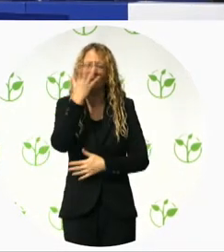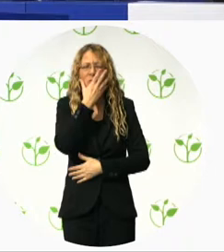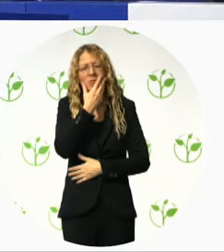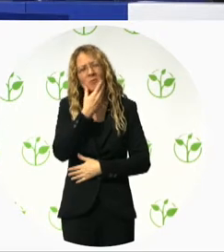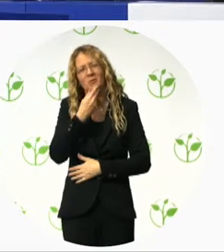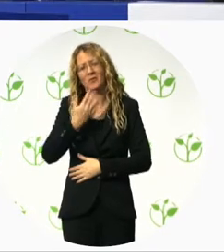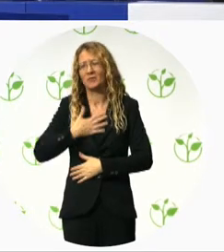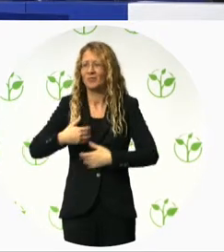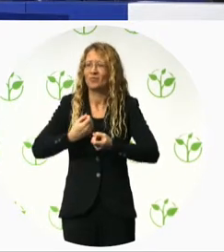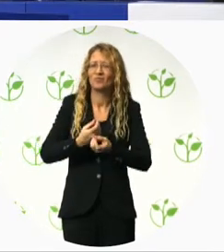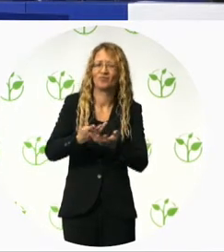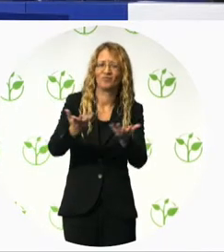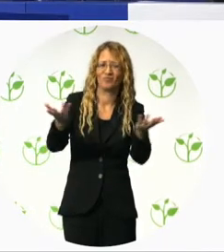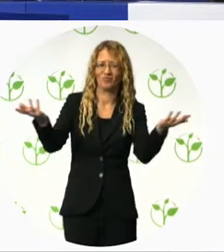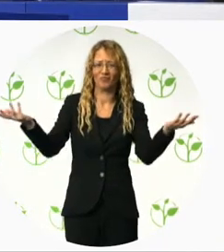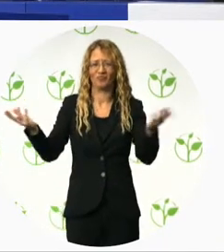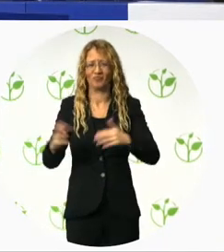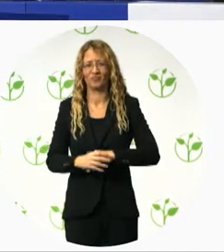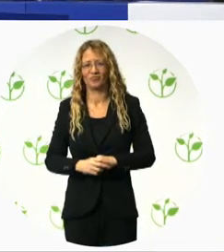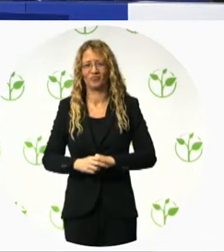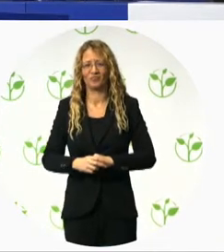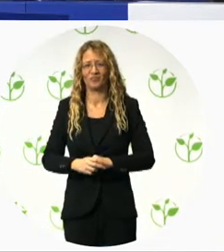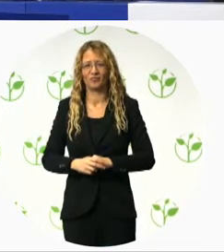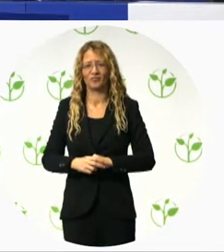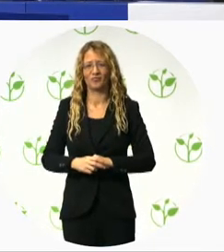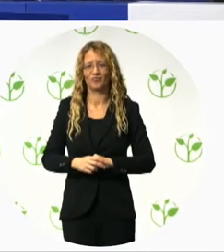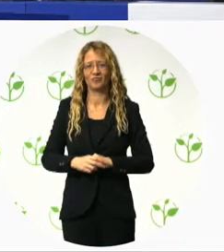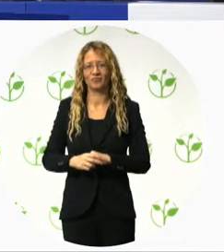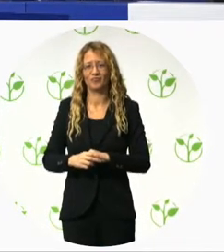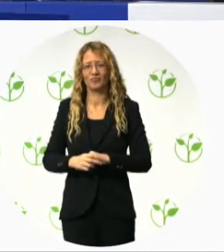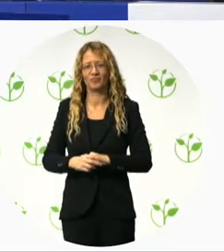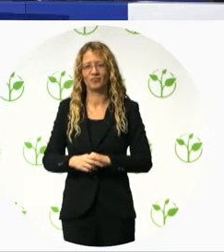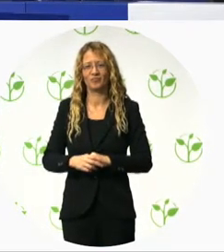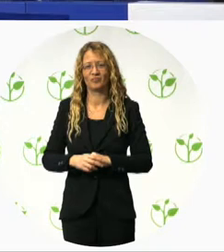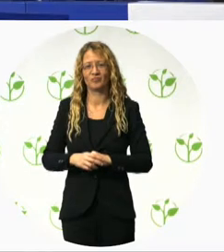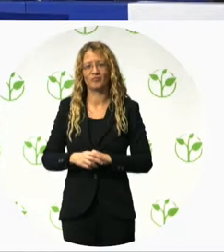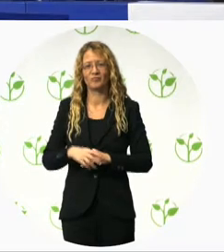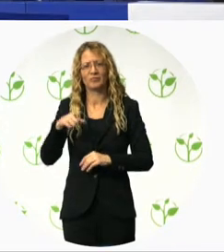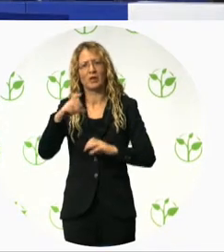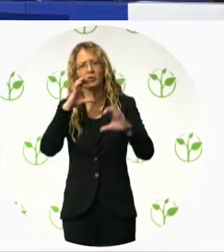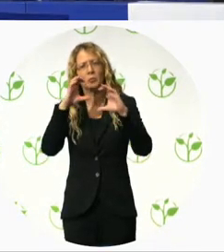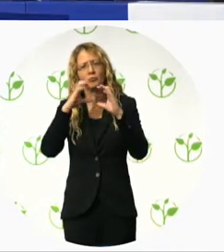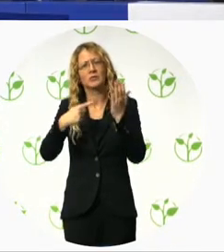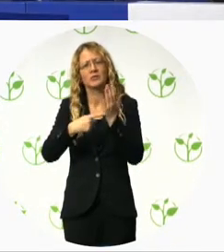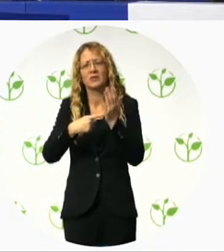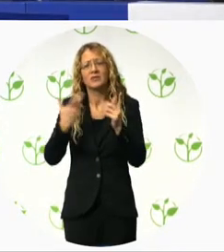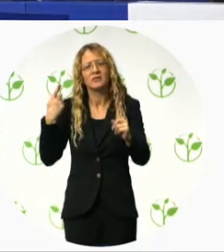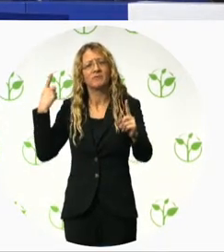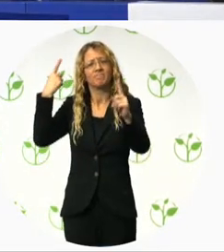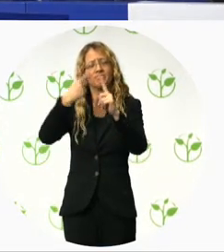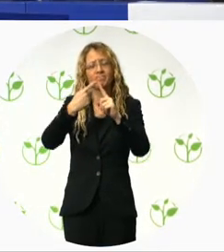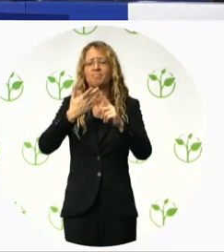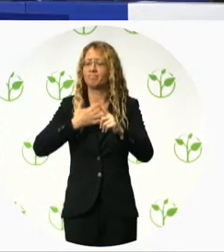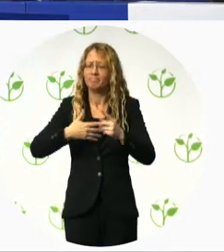this mission to spread out the beauty of diversity. So this is my colleague that embraced